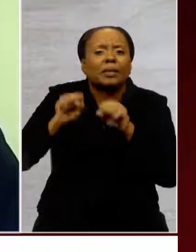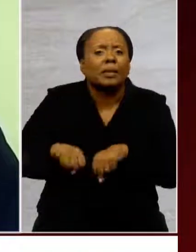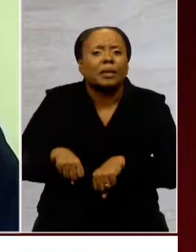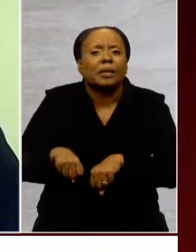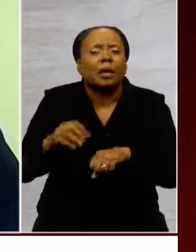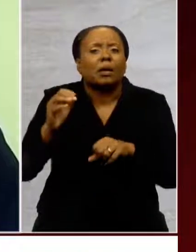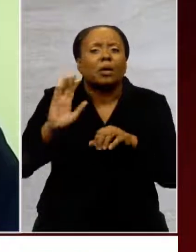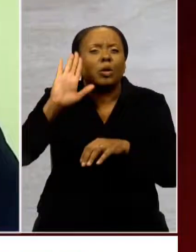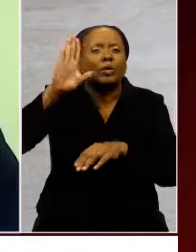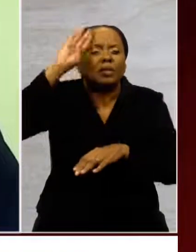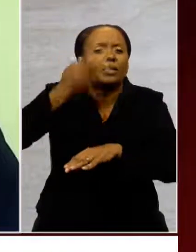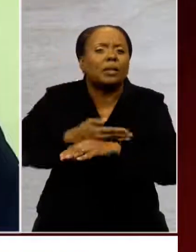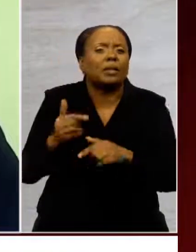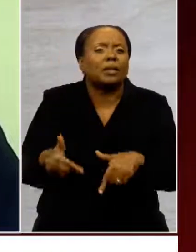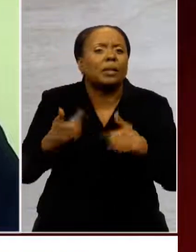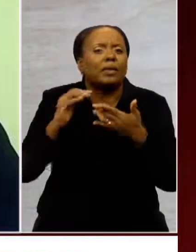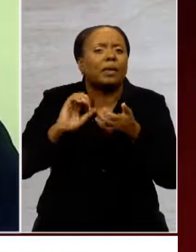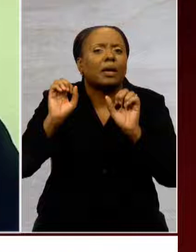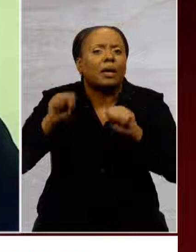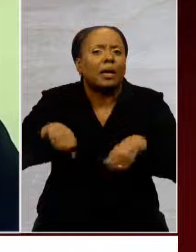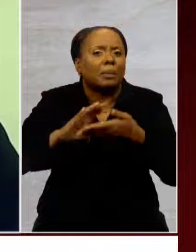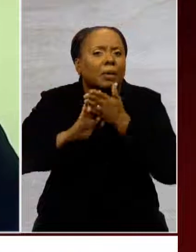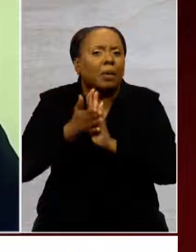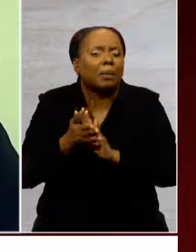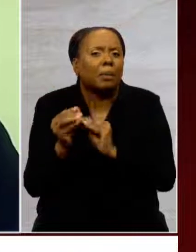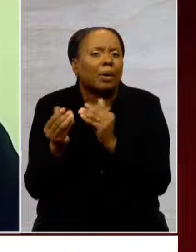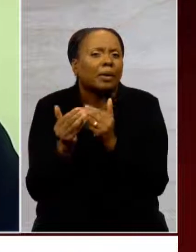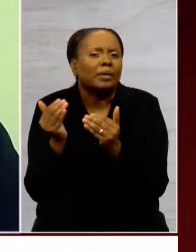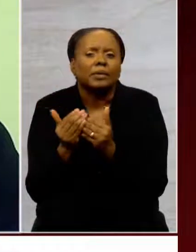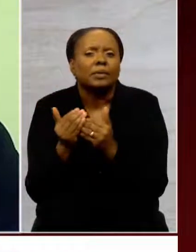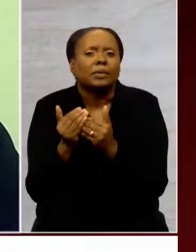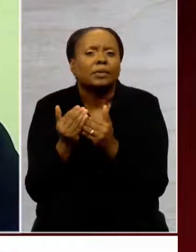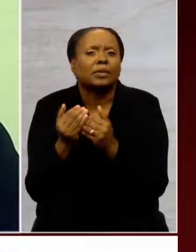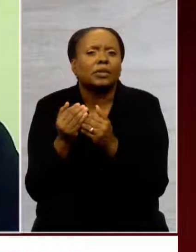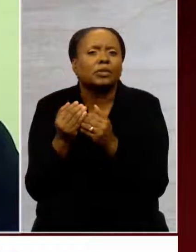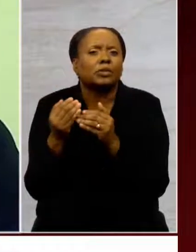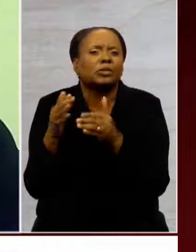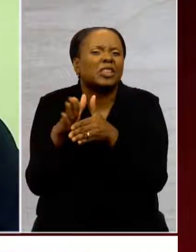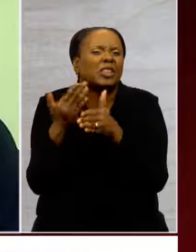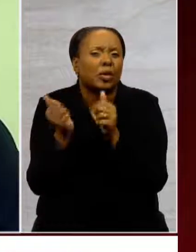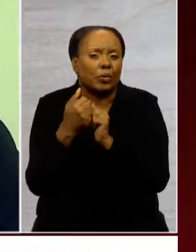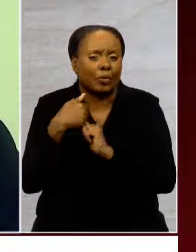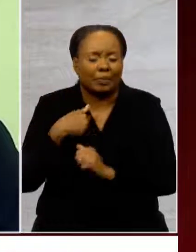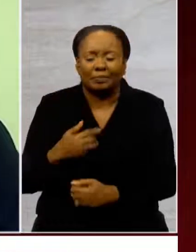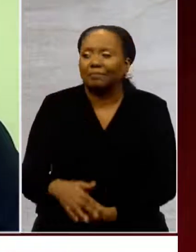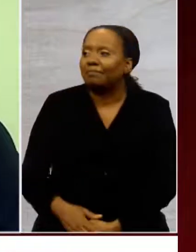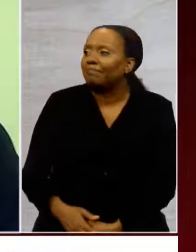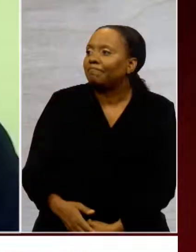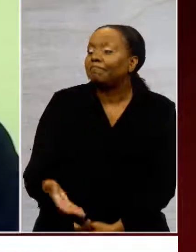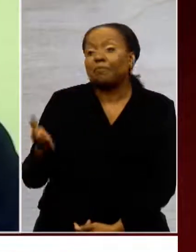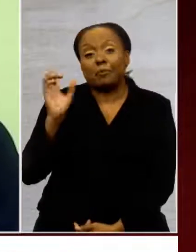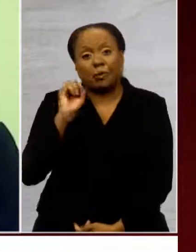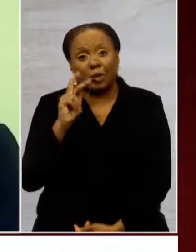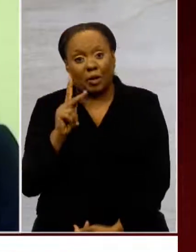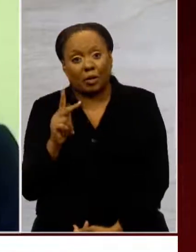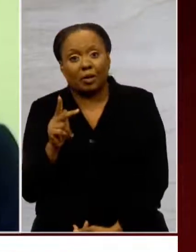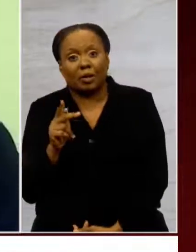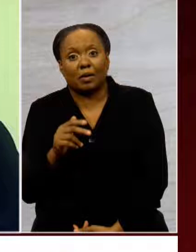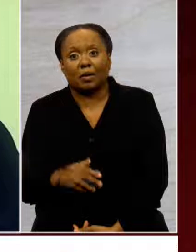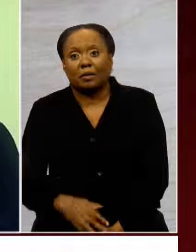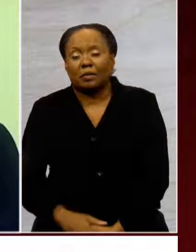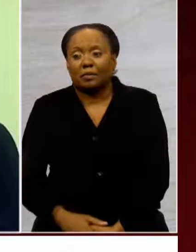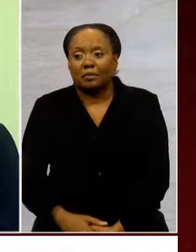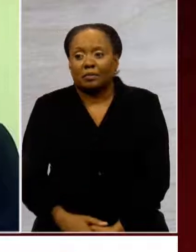to some level of normalcy. Okay, now with my son, I would like to go back a little